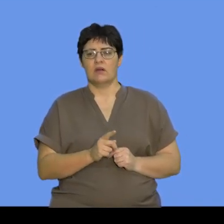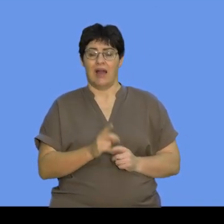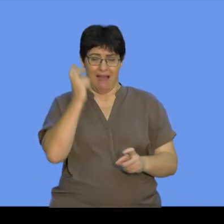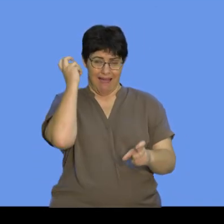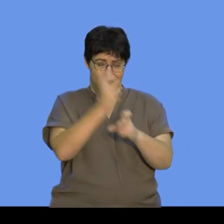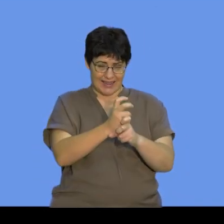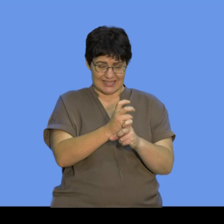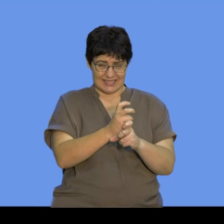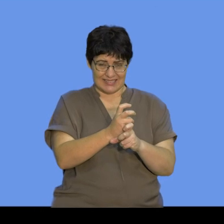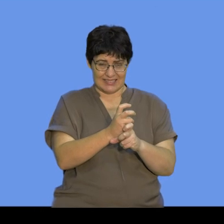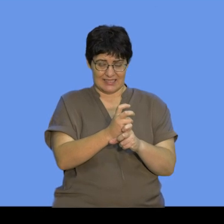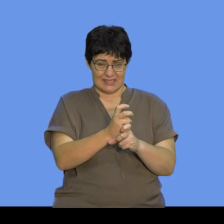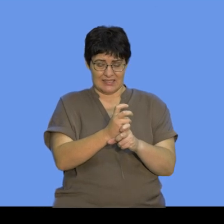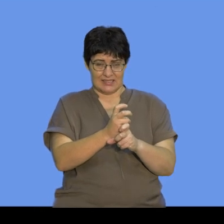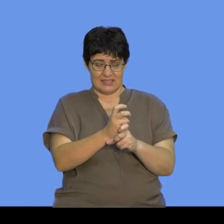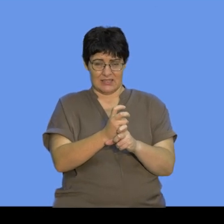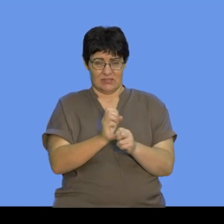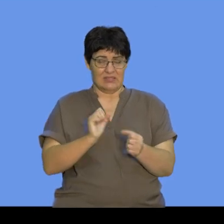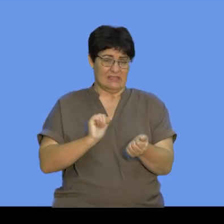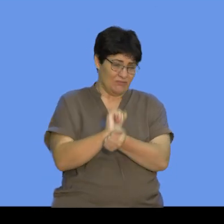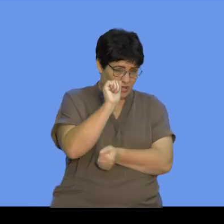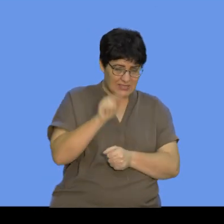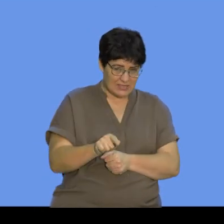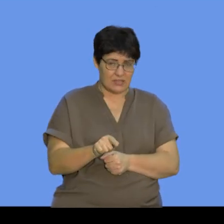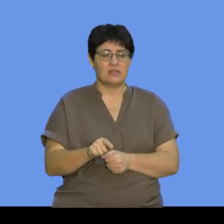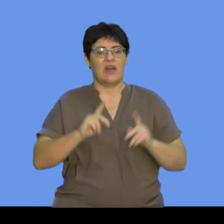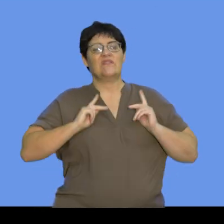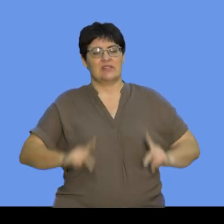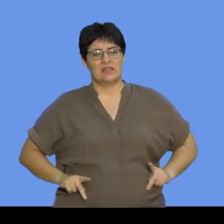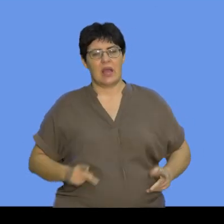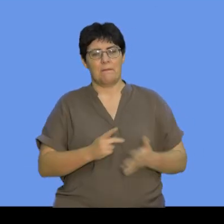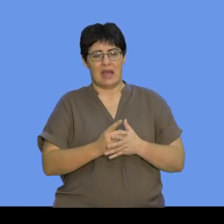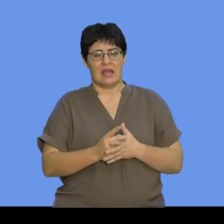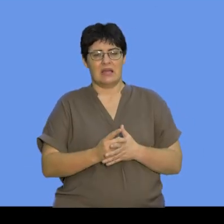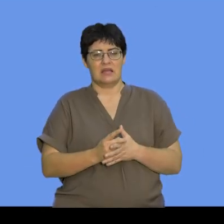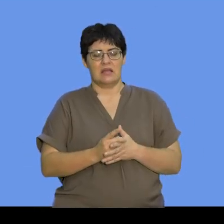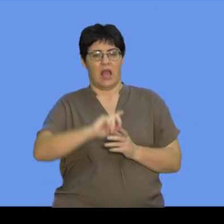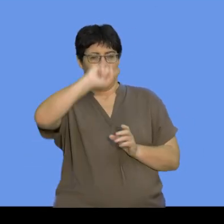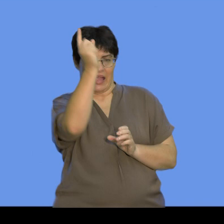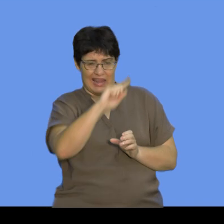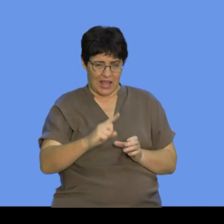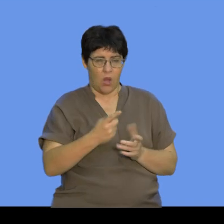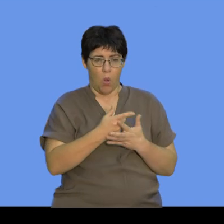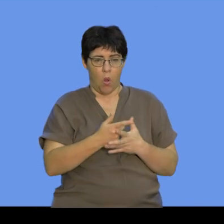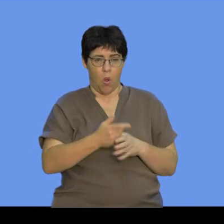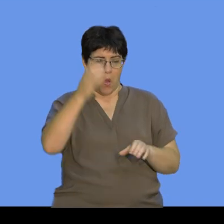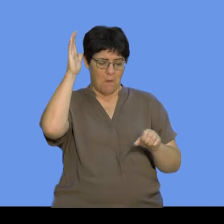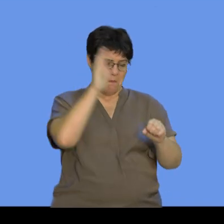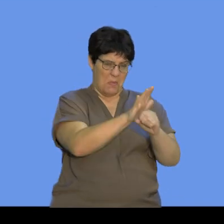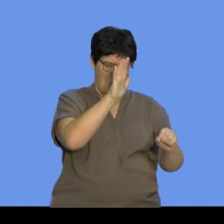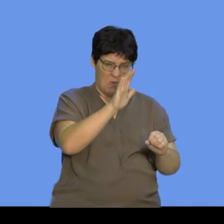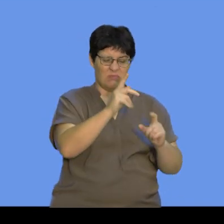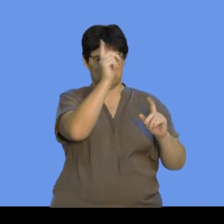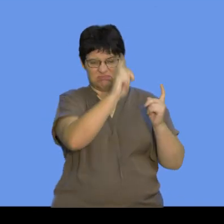hard. So hardness is another physical property, but shatters or cracks when a large force is applied to it will